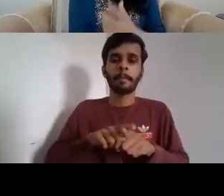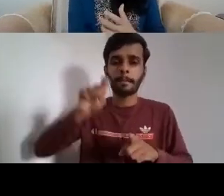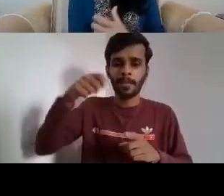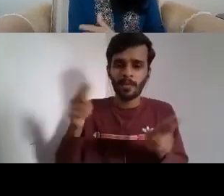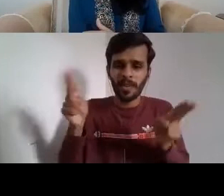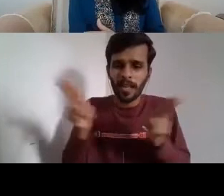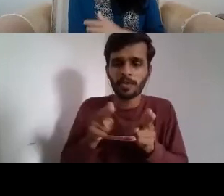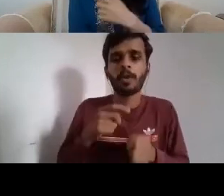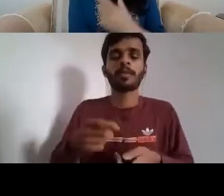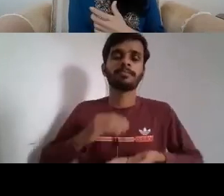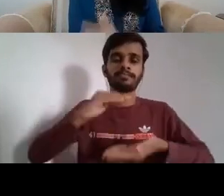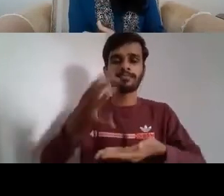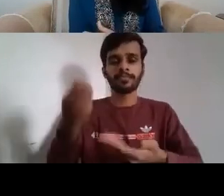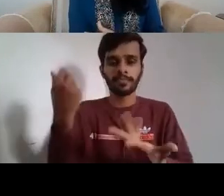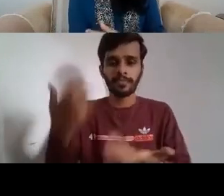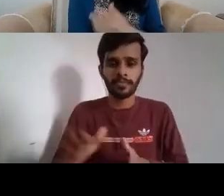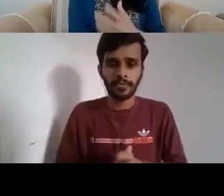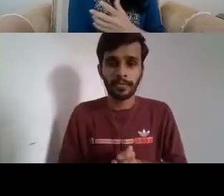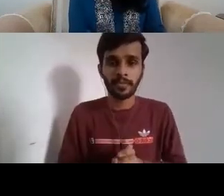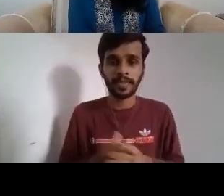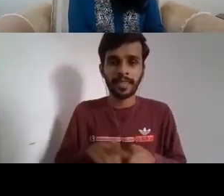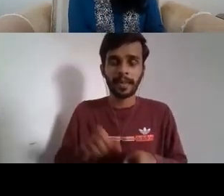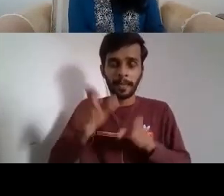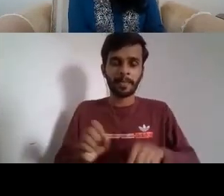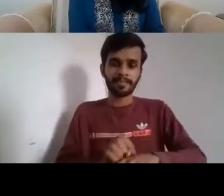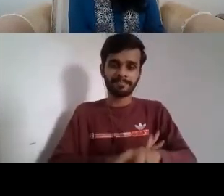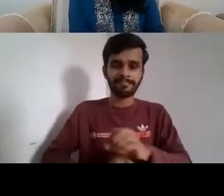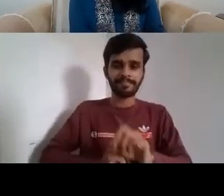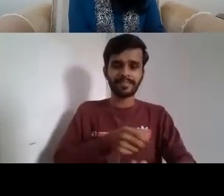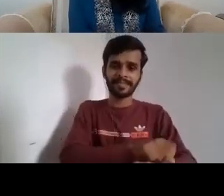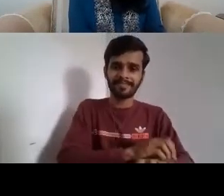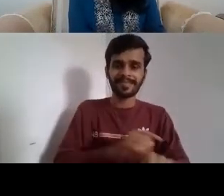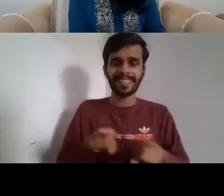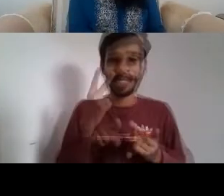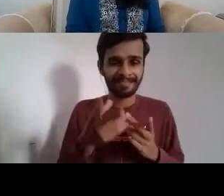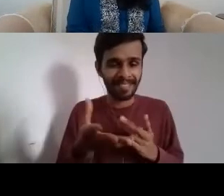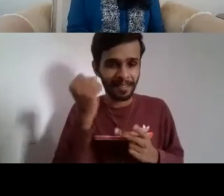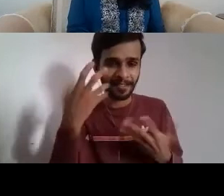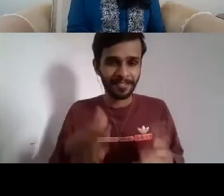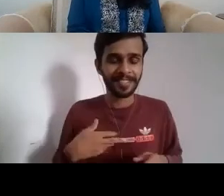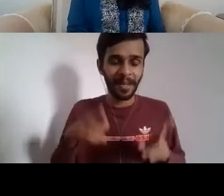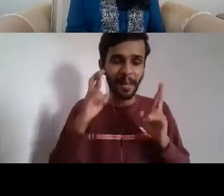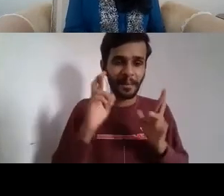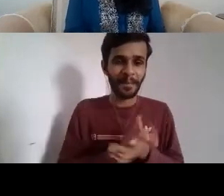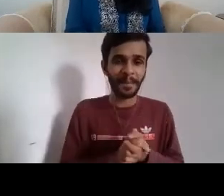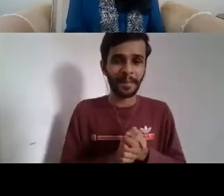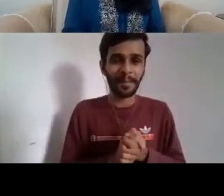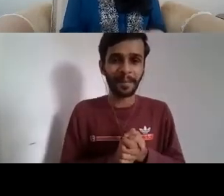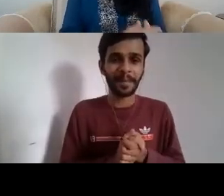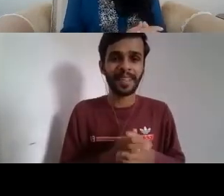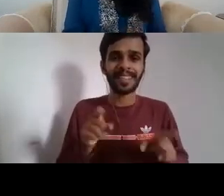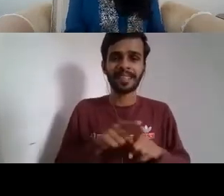provided inspiration to many such Live Aid concerts that followed. Then came Ravi